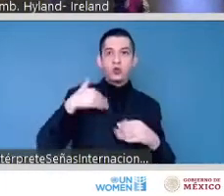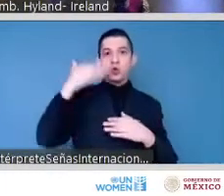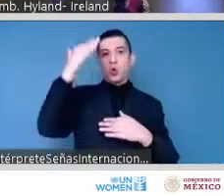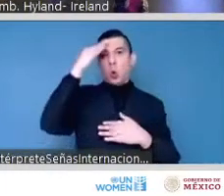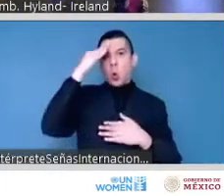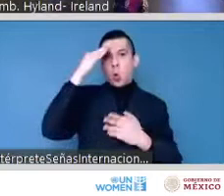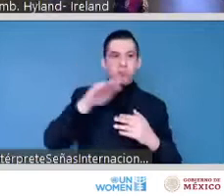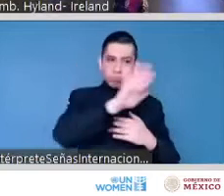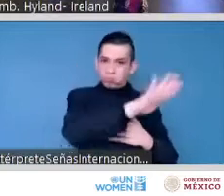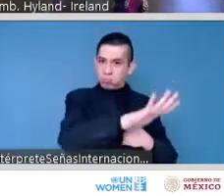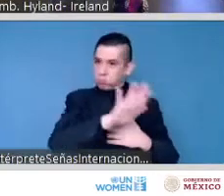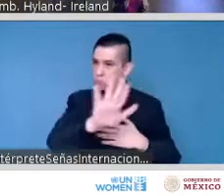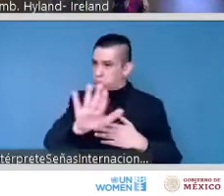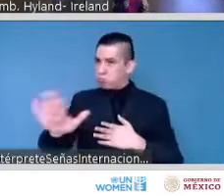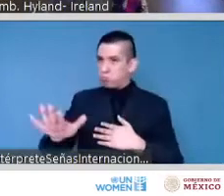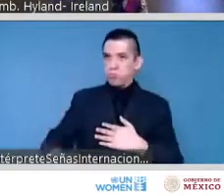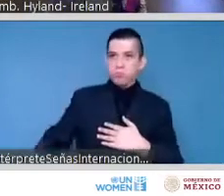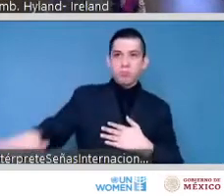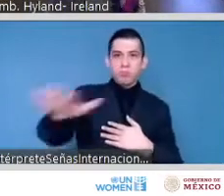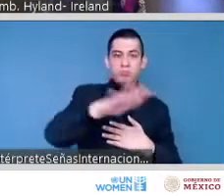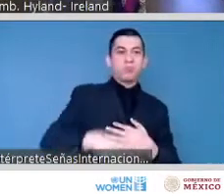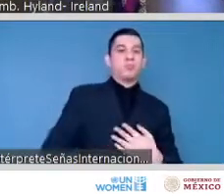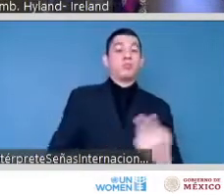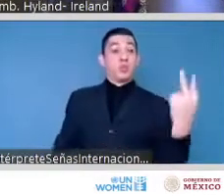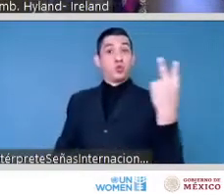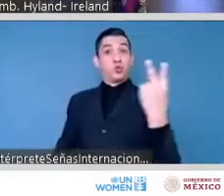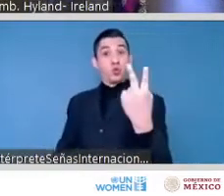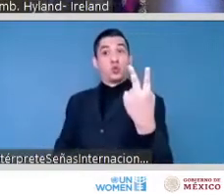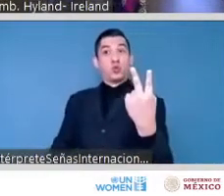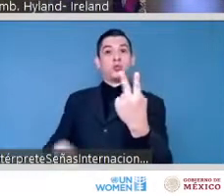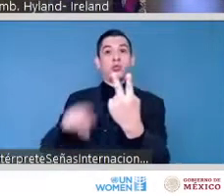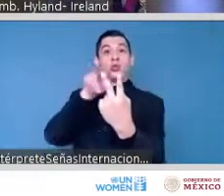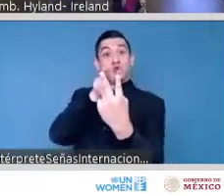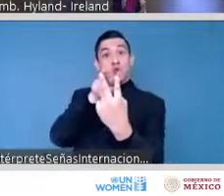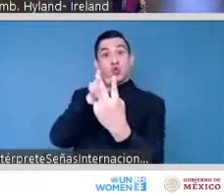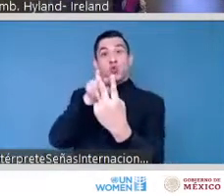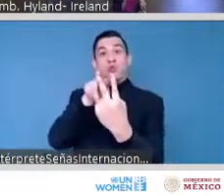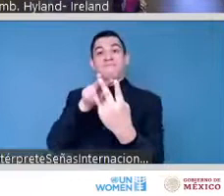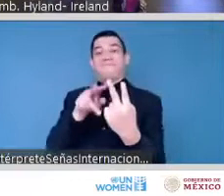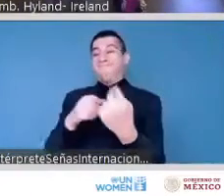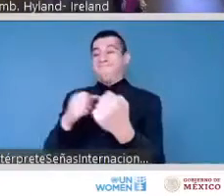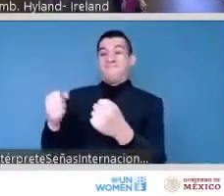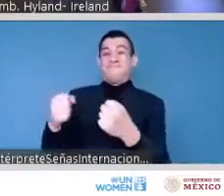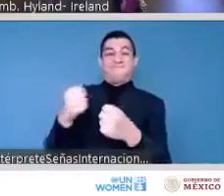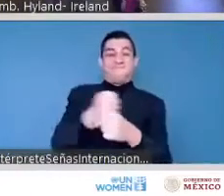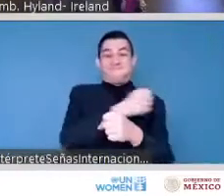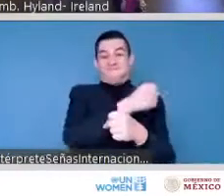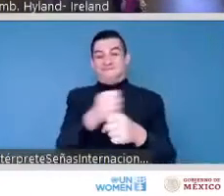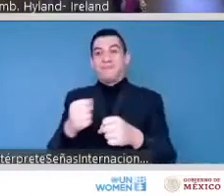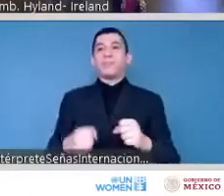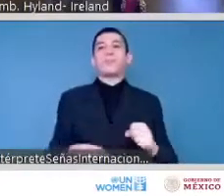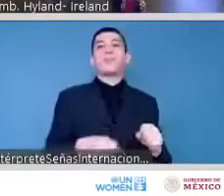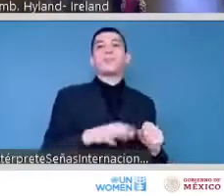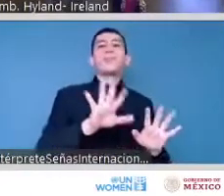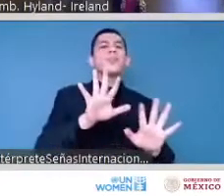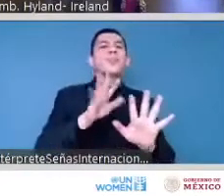human rights law have a crucial role to play as complementary. And so I just want to say that you have 30 seconds because we